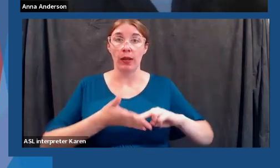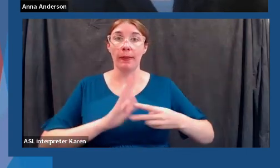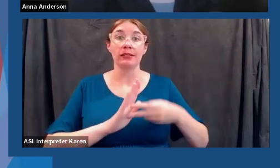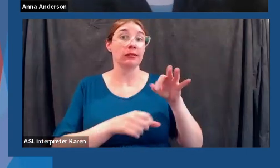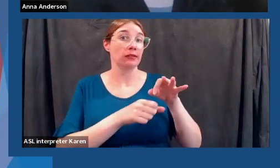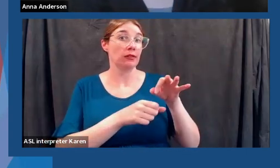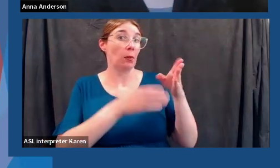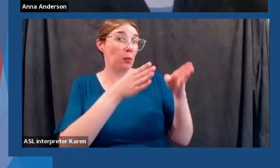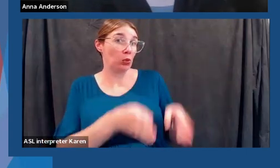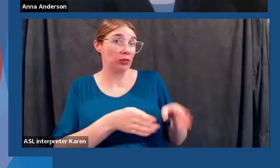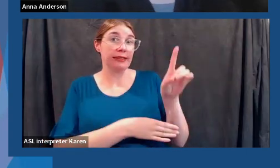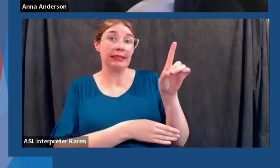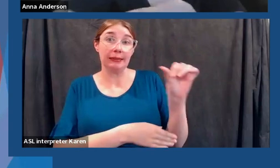and,